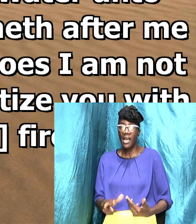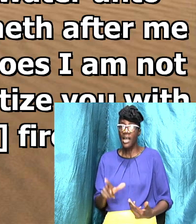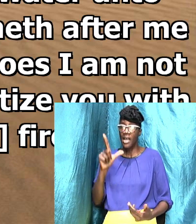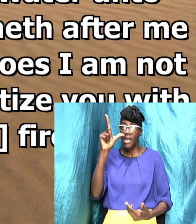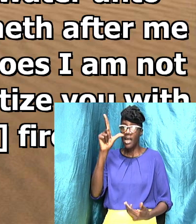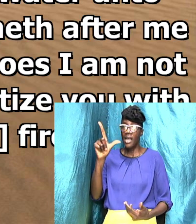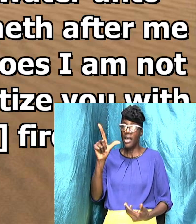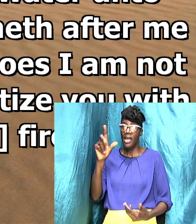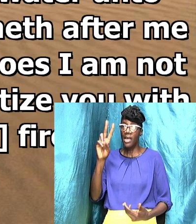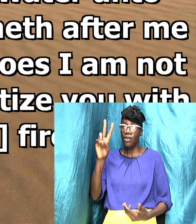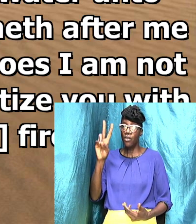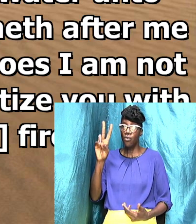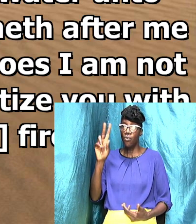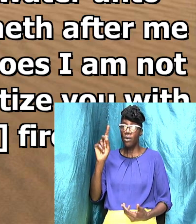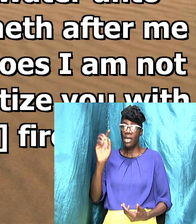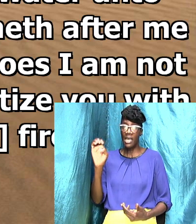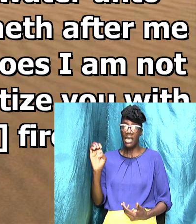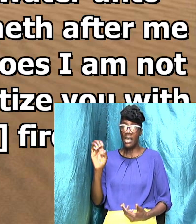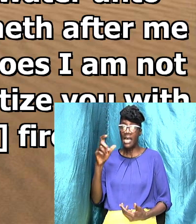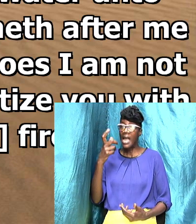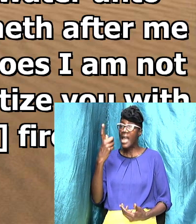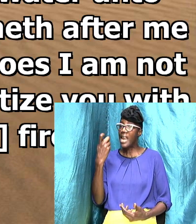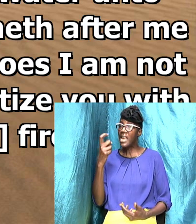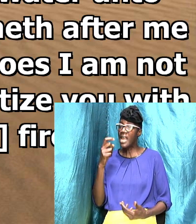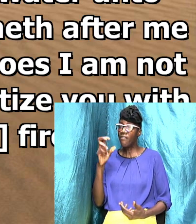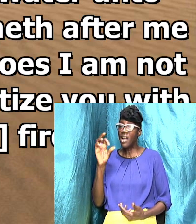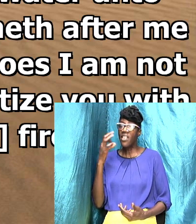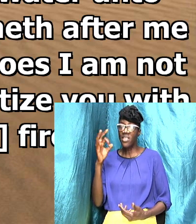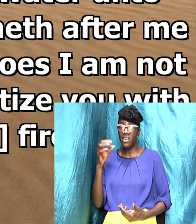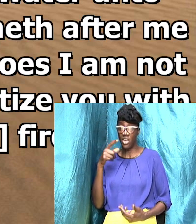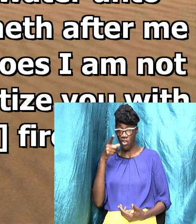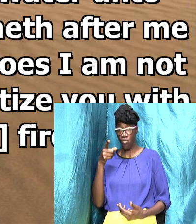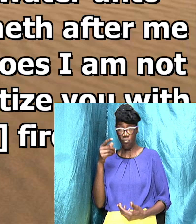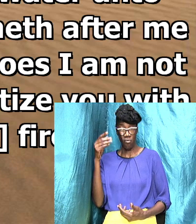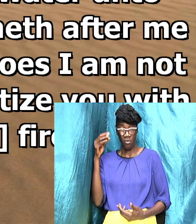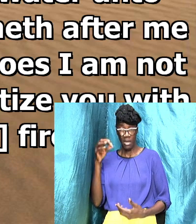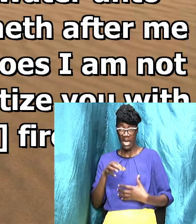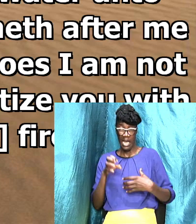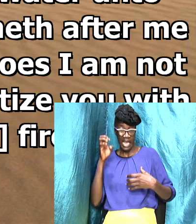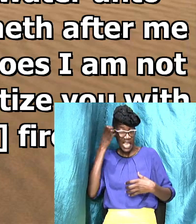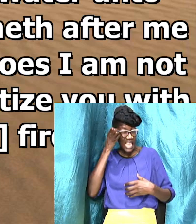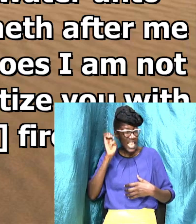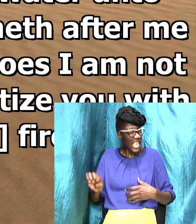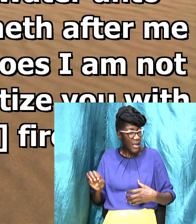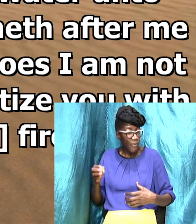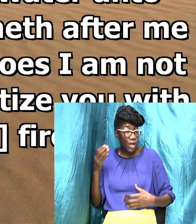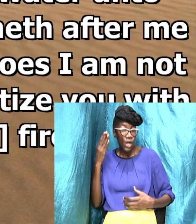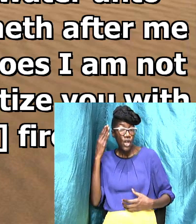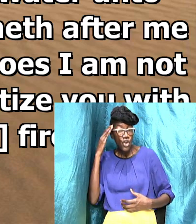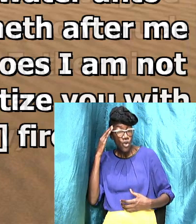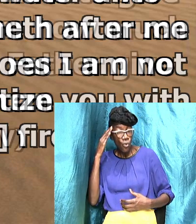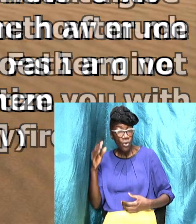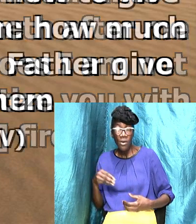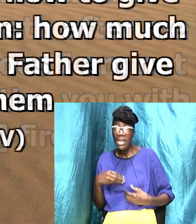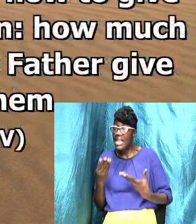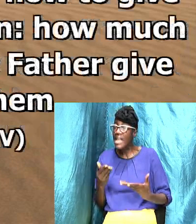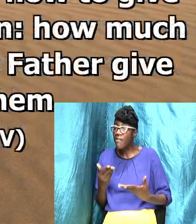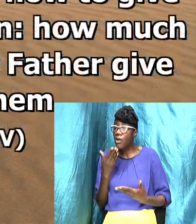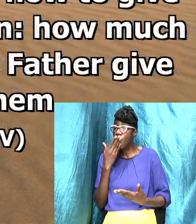11, verse 13, if ye then being evil know how to give good gifts unto your children. This was Jesus